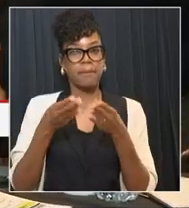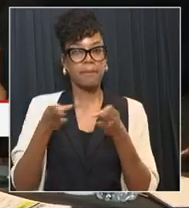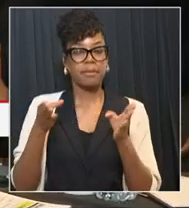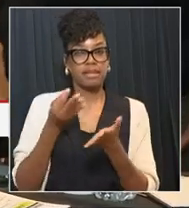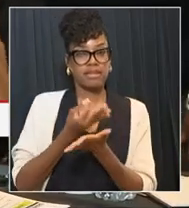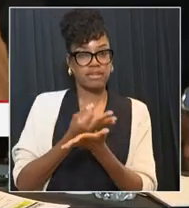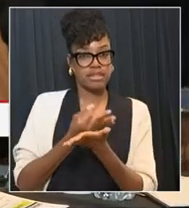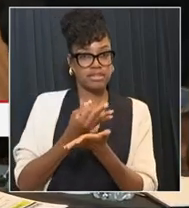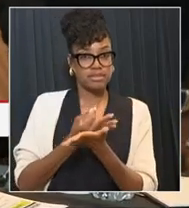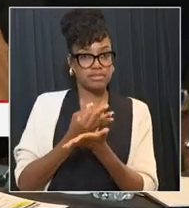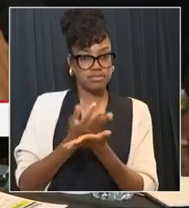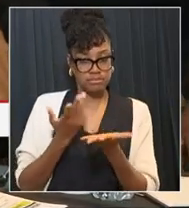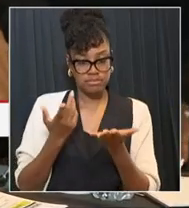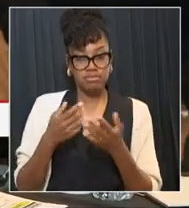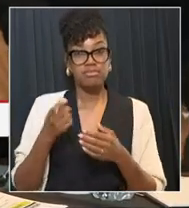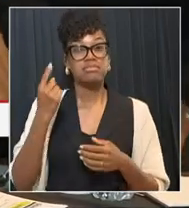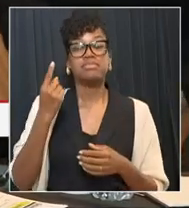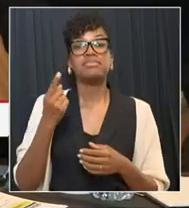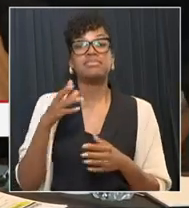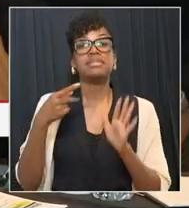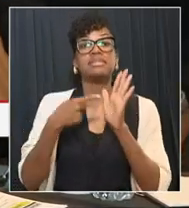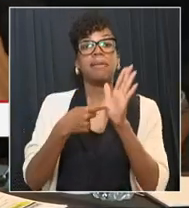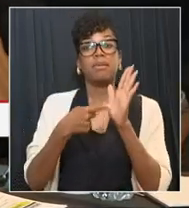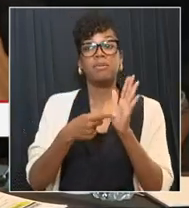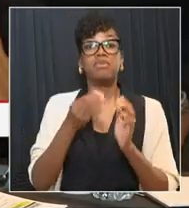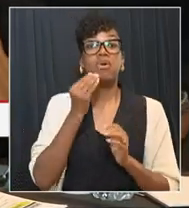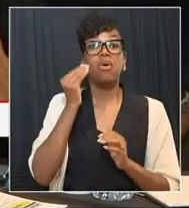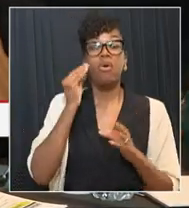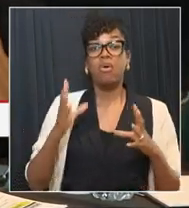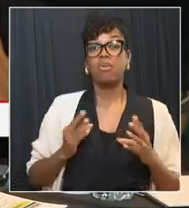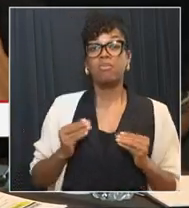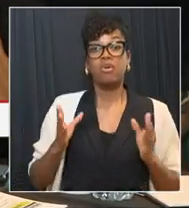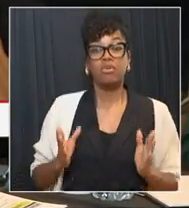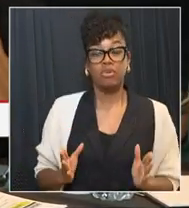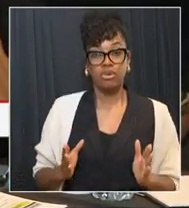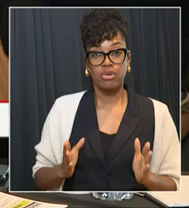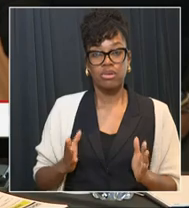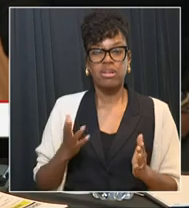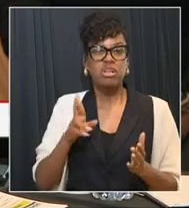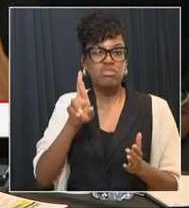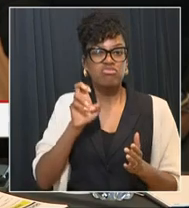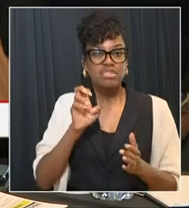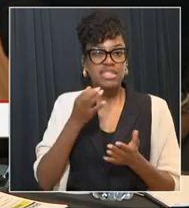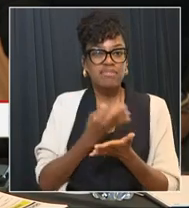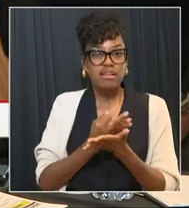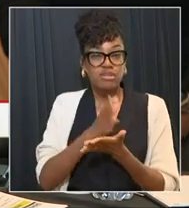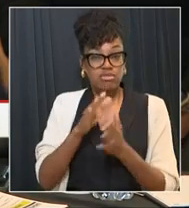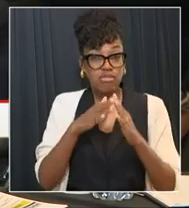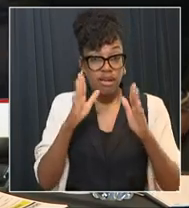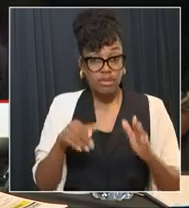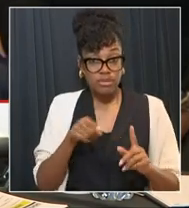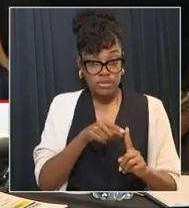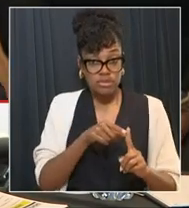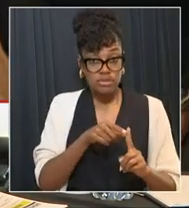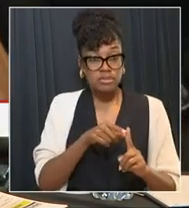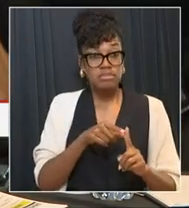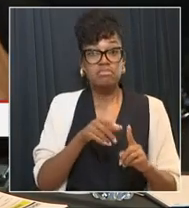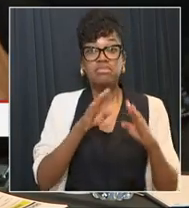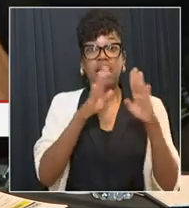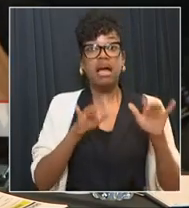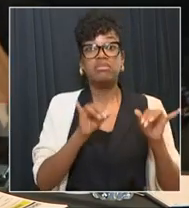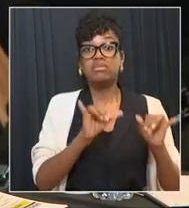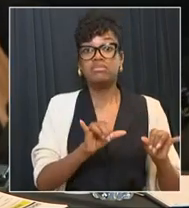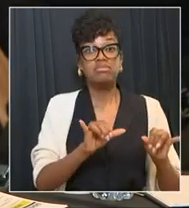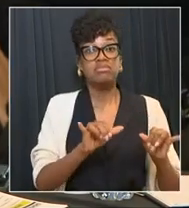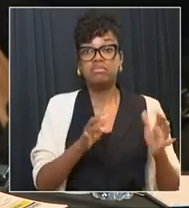reissuance. And so imagine like a homeowner, imagine when interest rates were lower, refinancing a house. Same house,